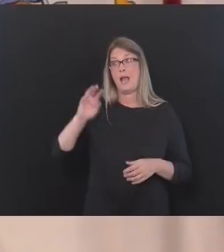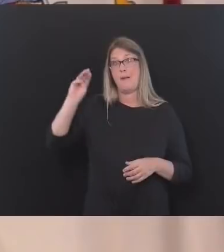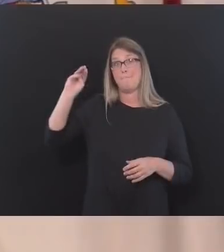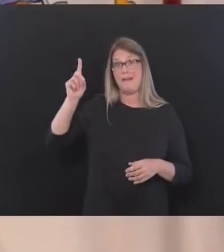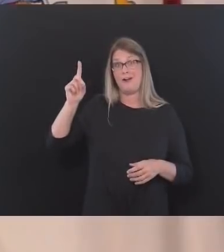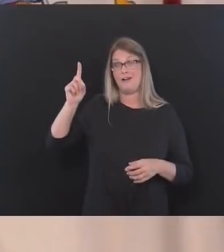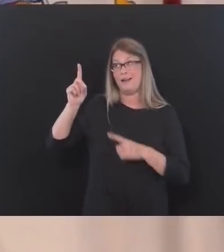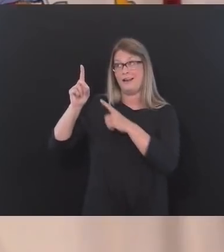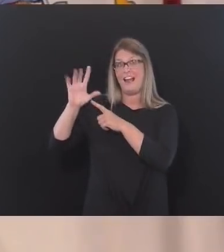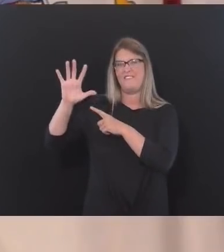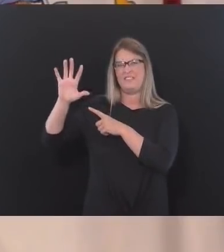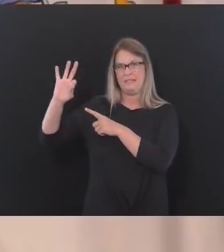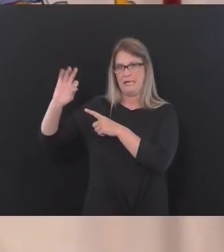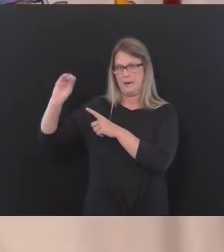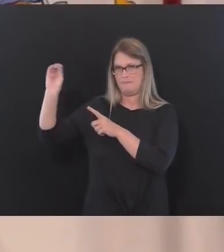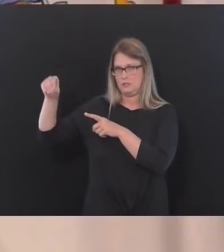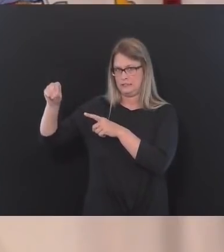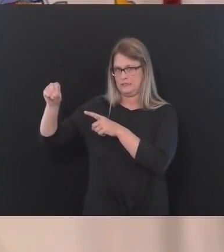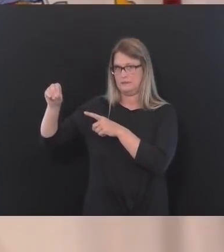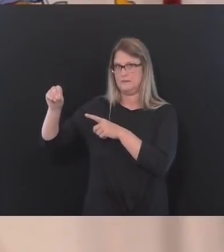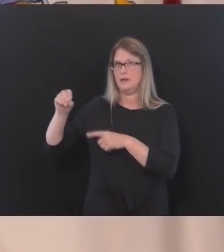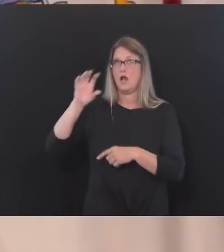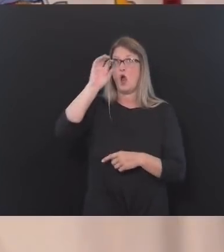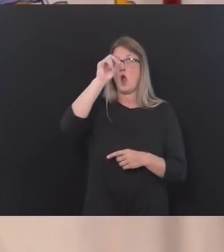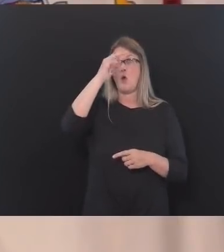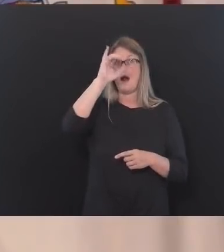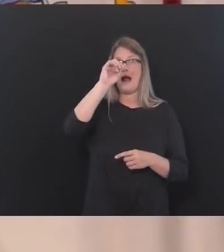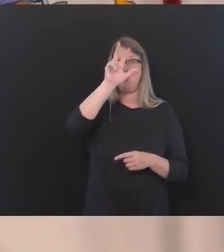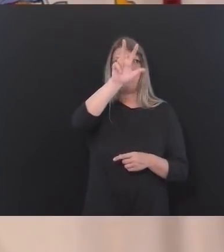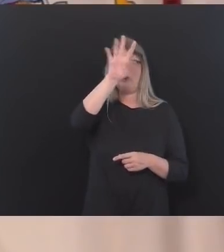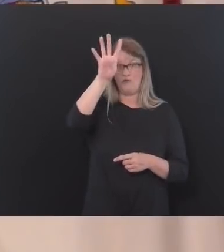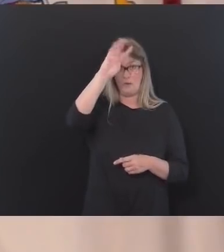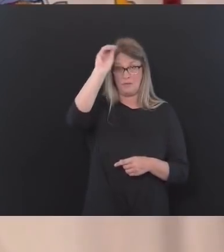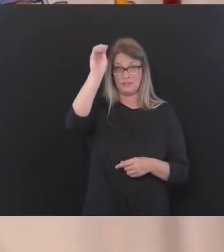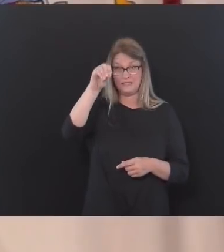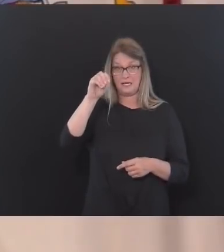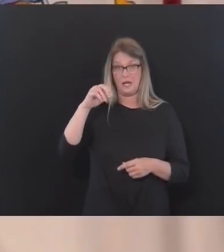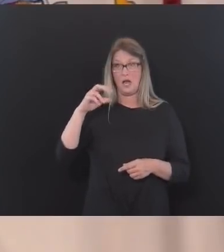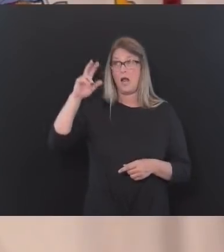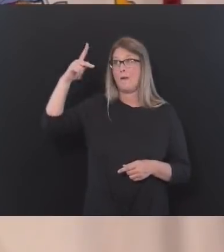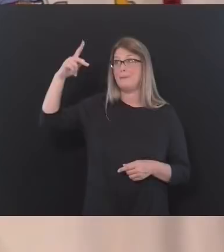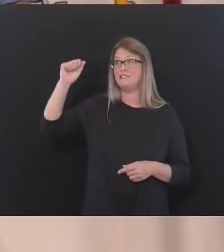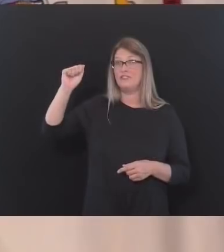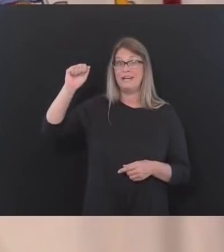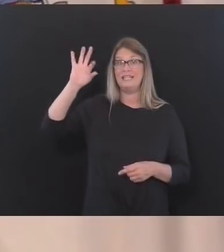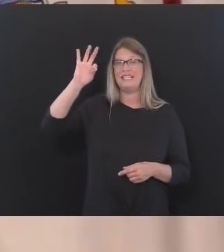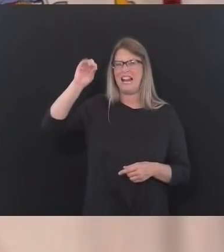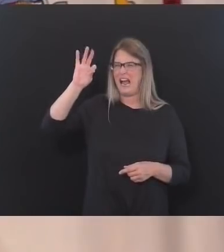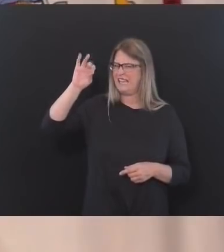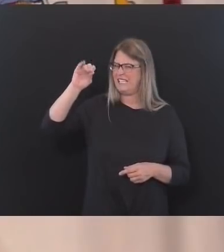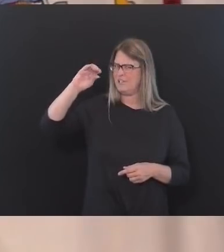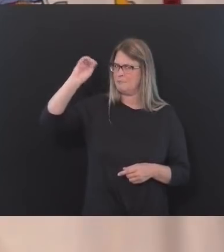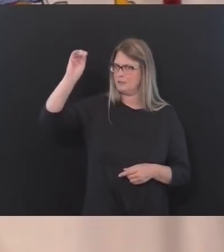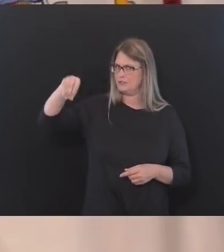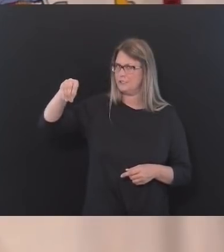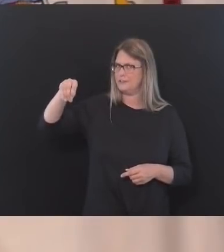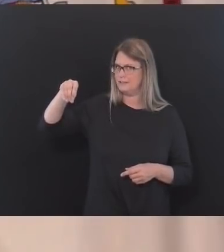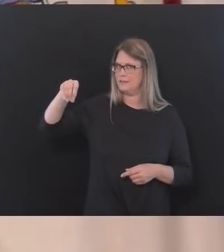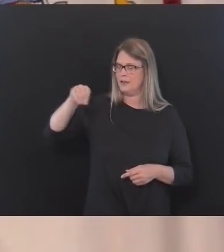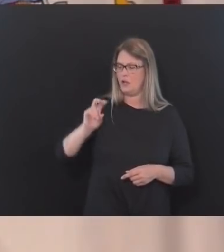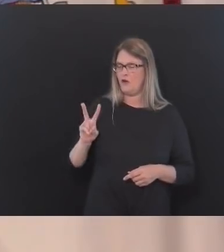was 59, Ohio 34, Pennsylvania 90,